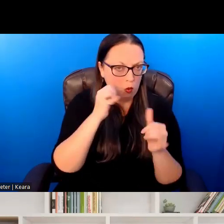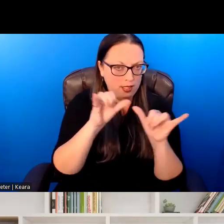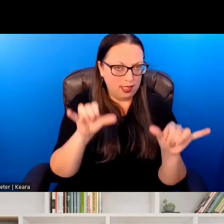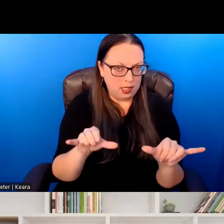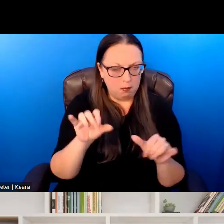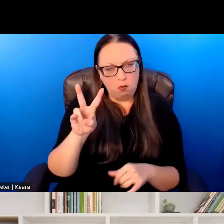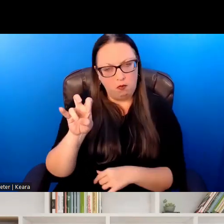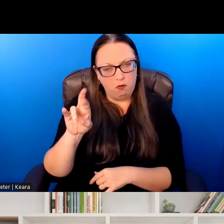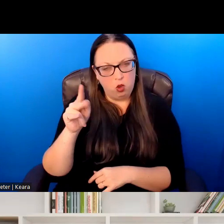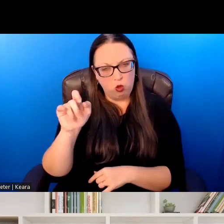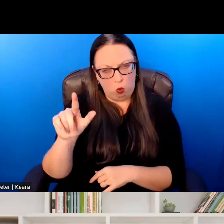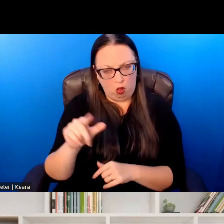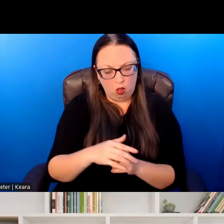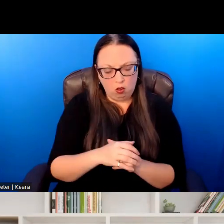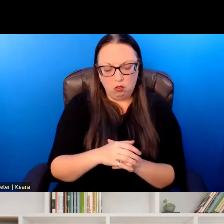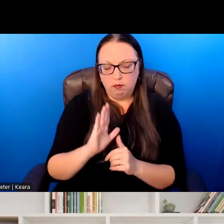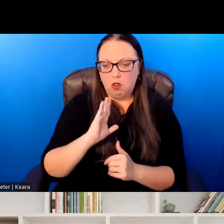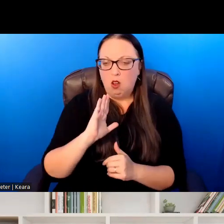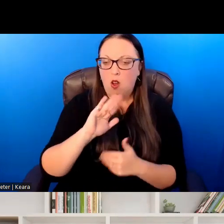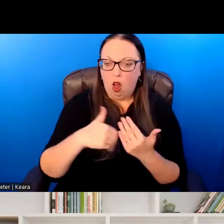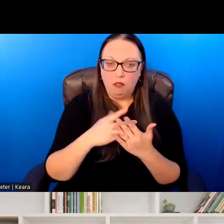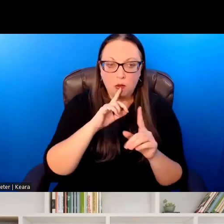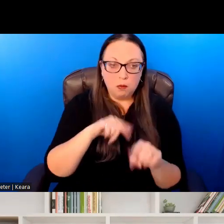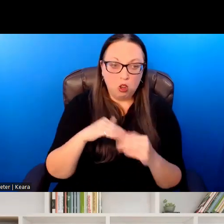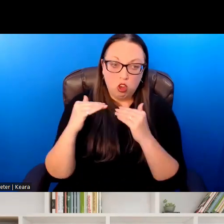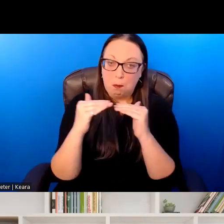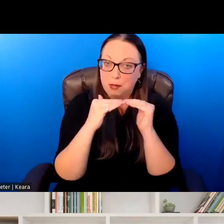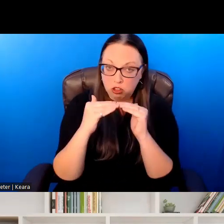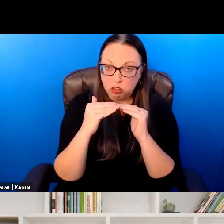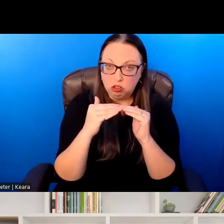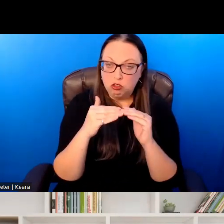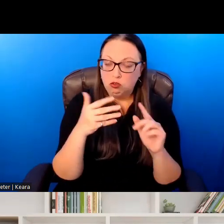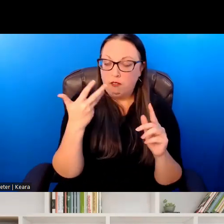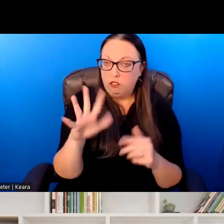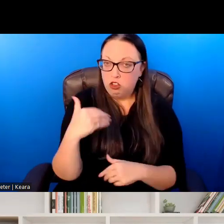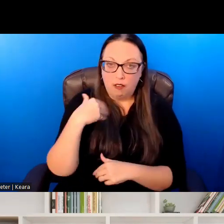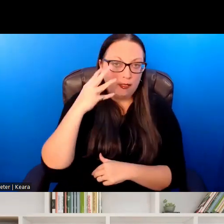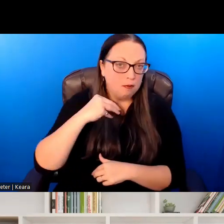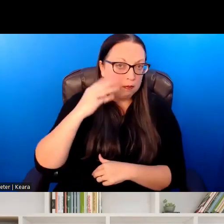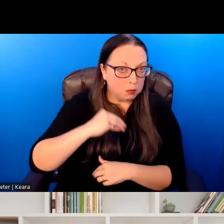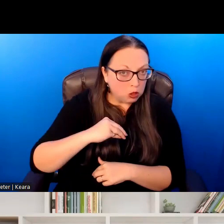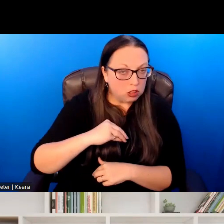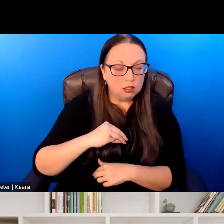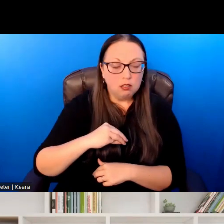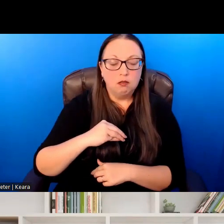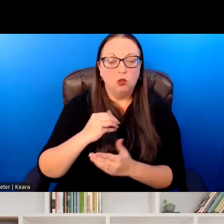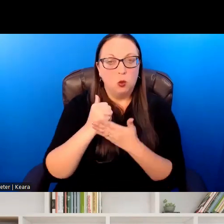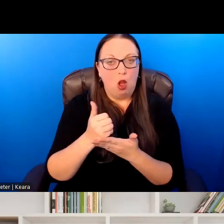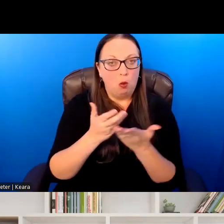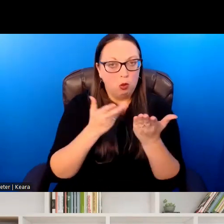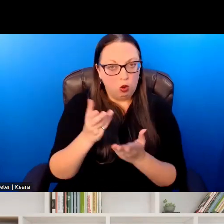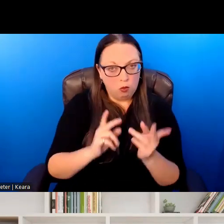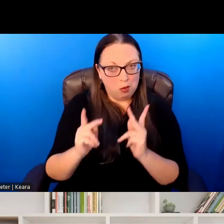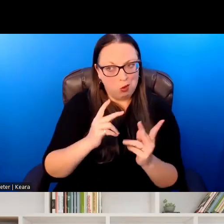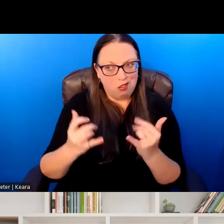systems. All our responders are peers. They have lived-in experience that helps serve those that are calling in and struggling